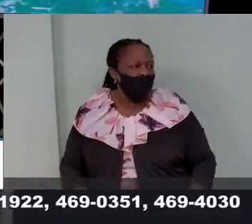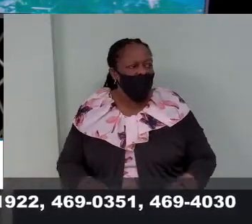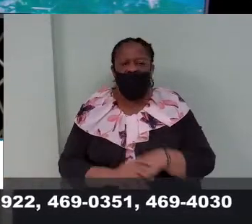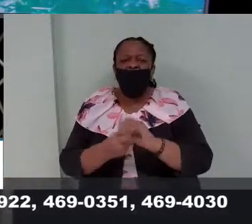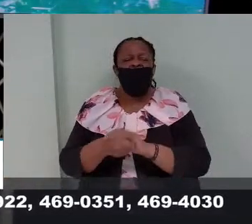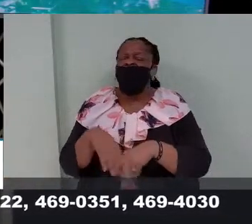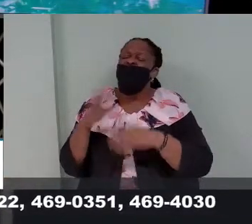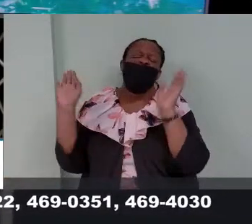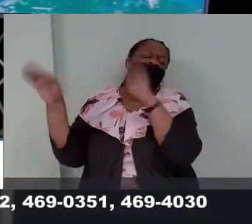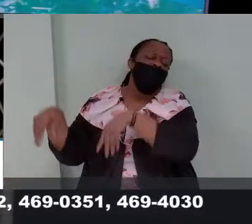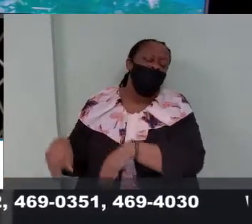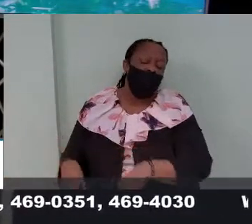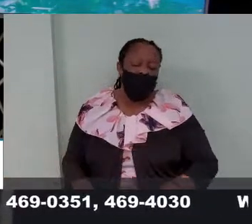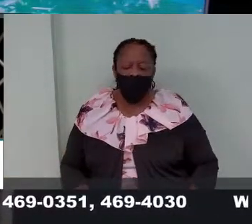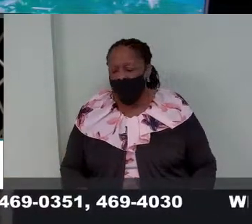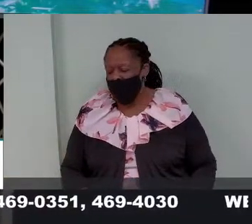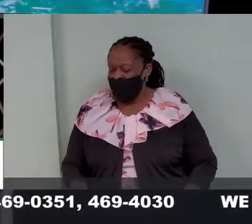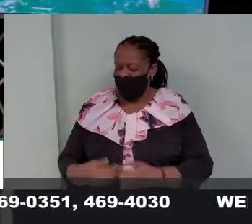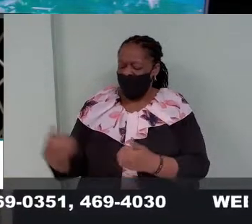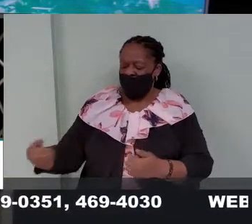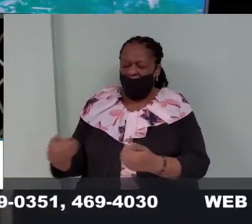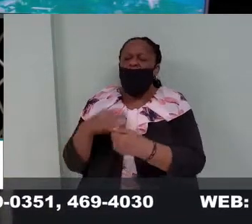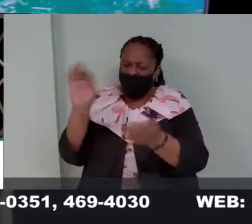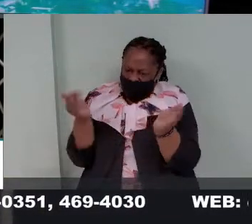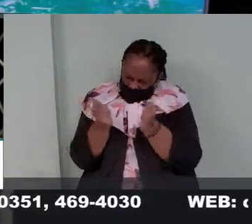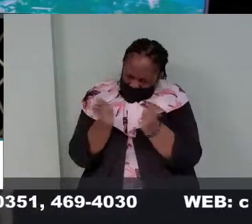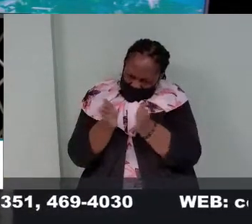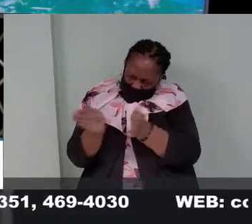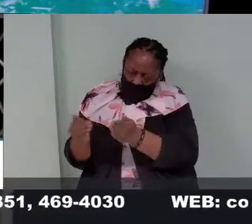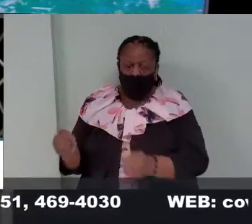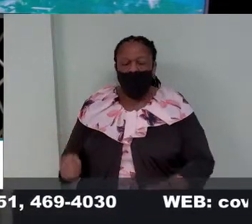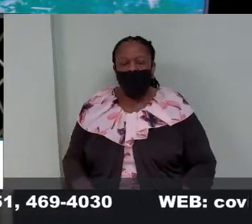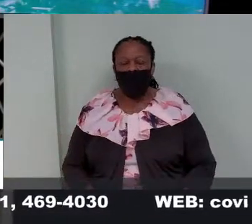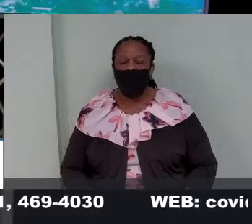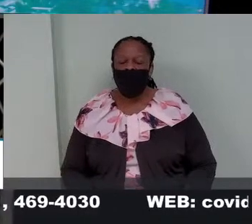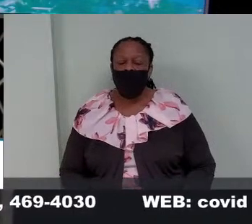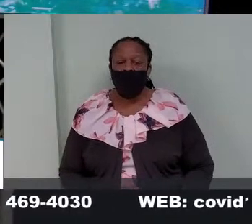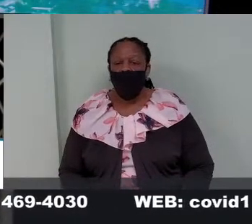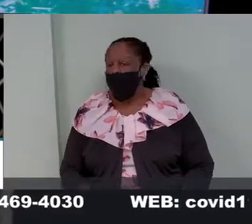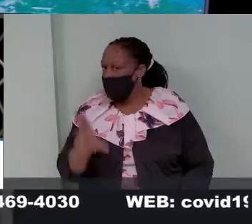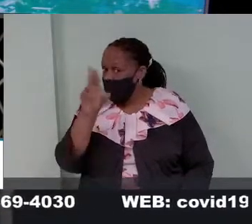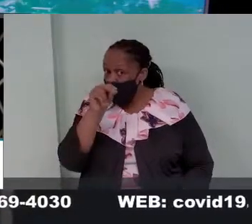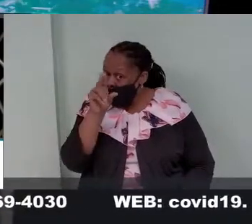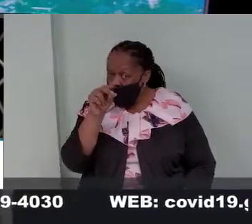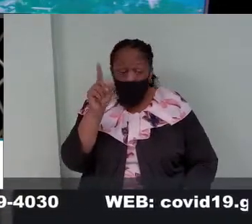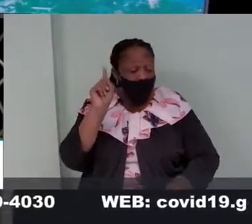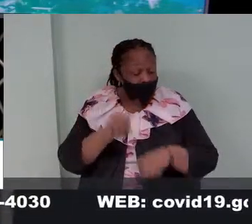So we're asking you not to have any COVID fatigue. We'll get through this together. Thank you.